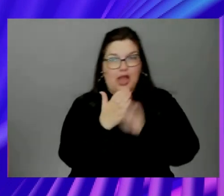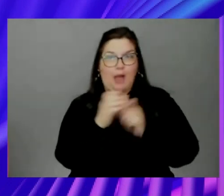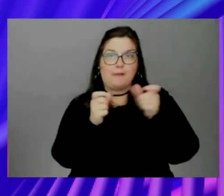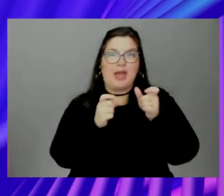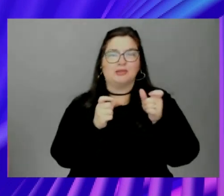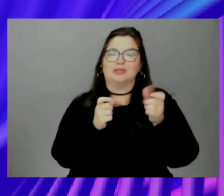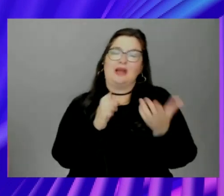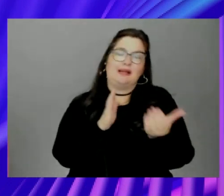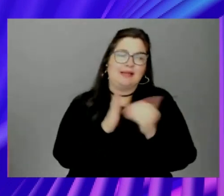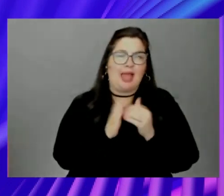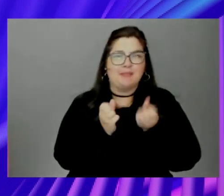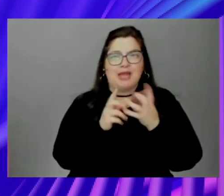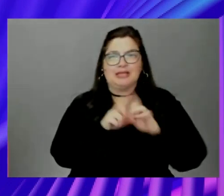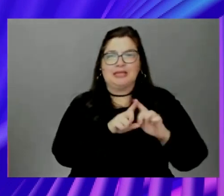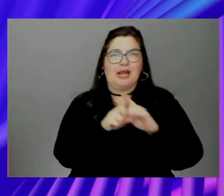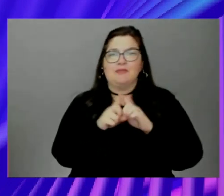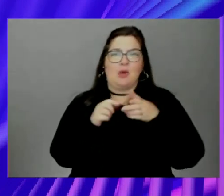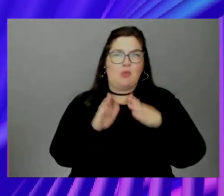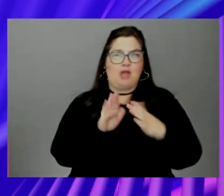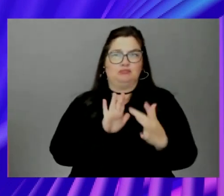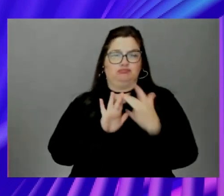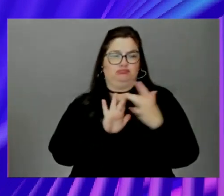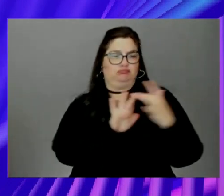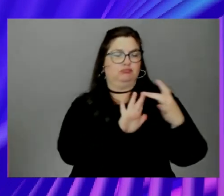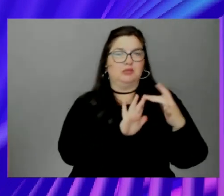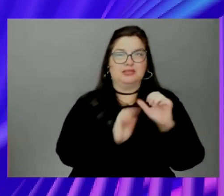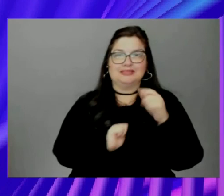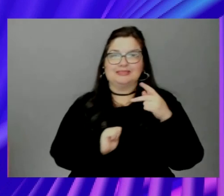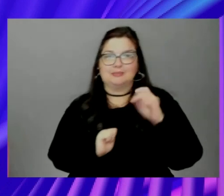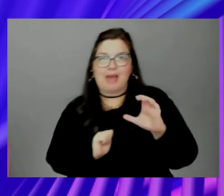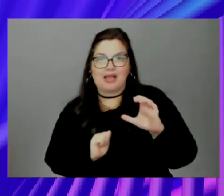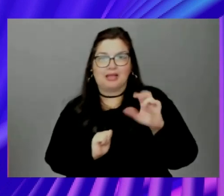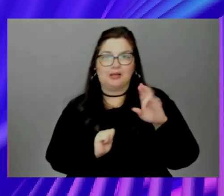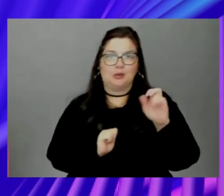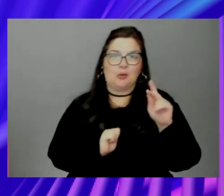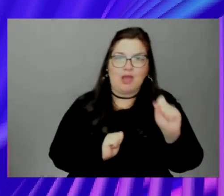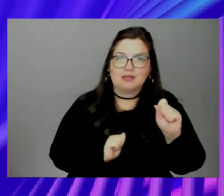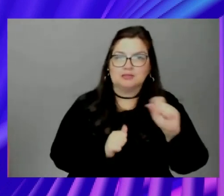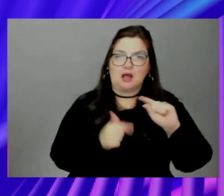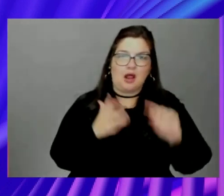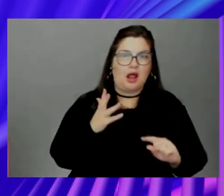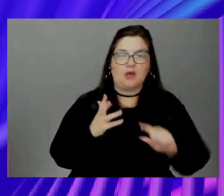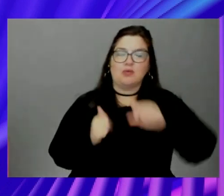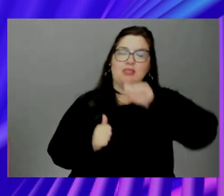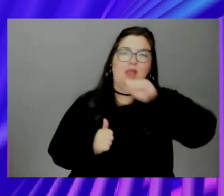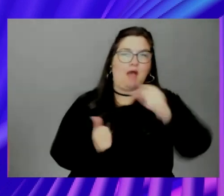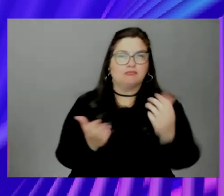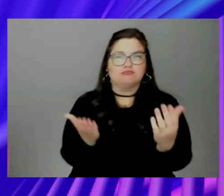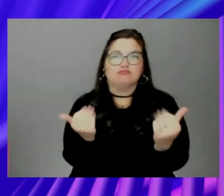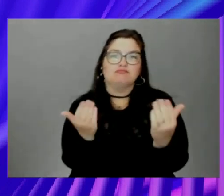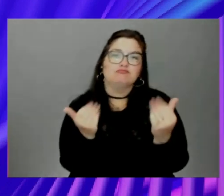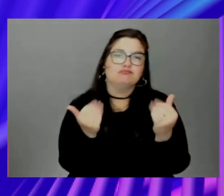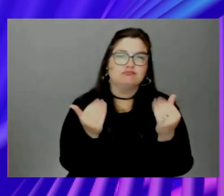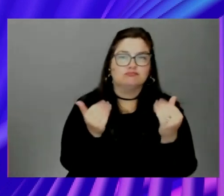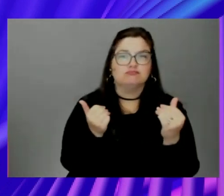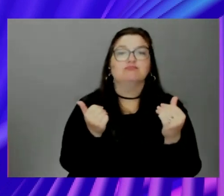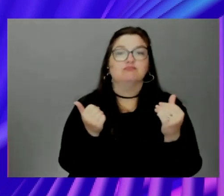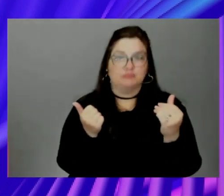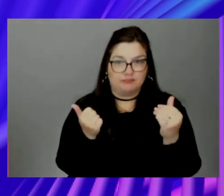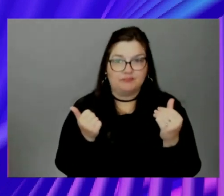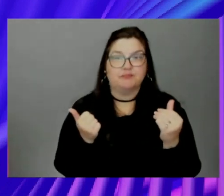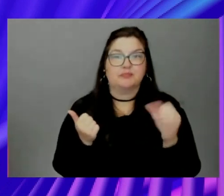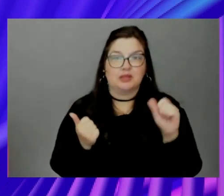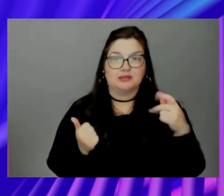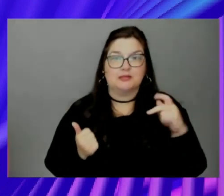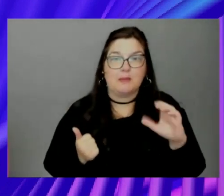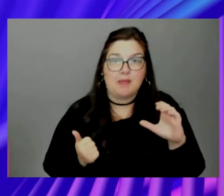that we can get involved, through spec recs and things of that nature. So Perfect. we'd love to hear from people. We do host multi-customer